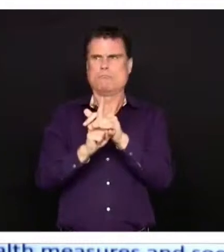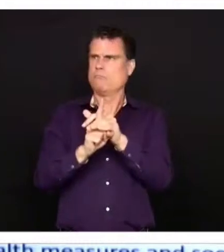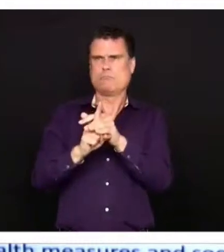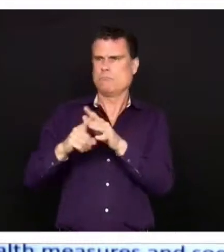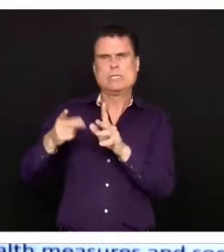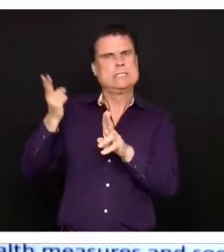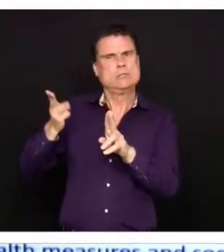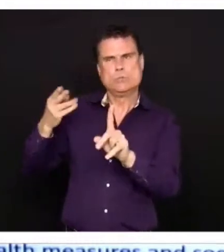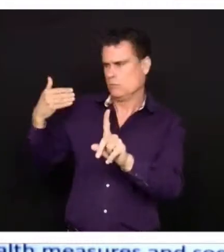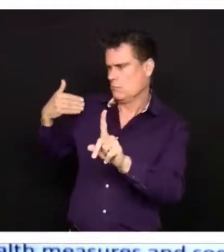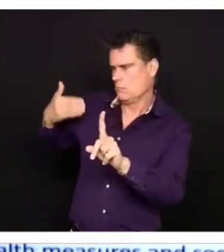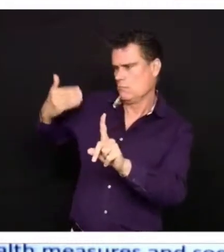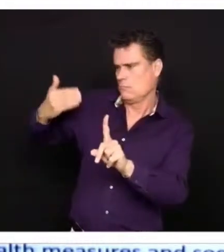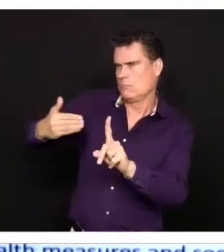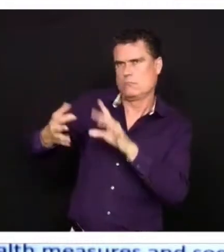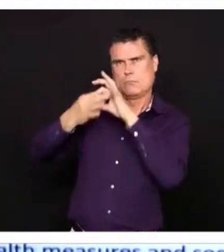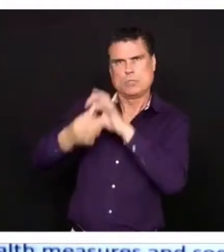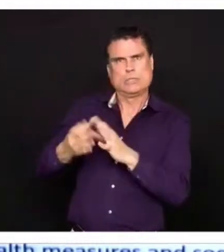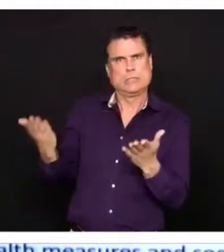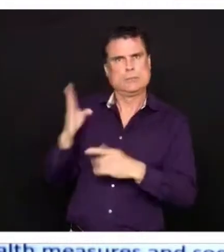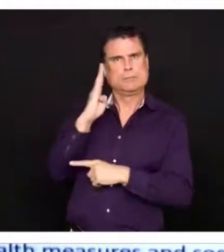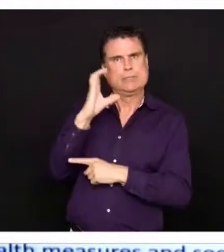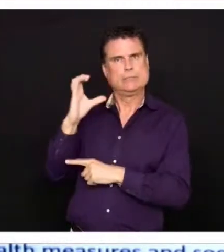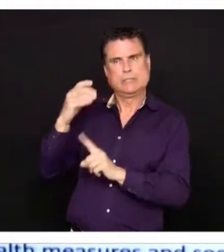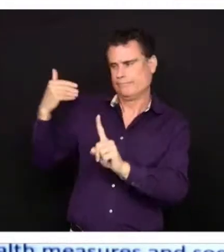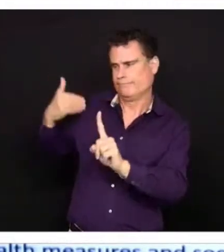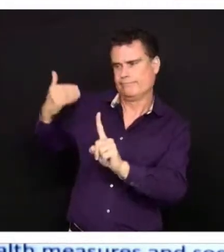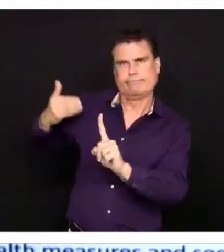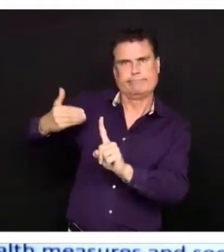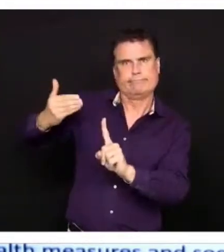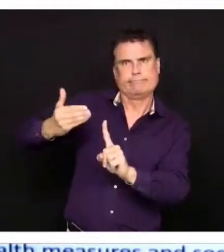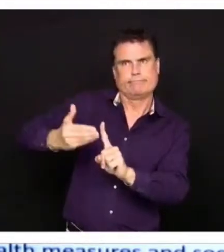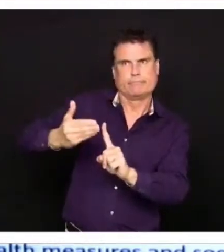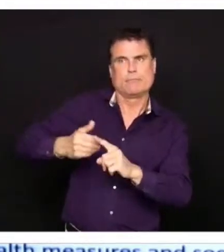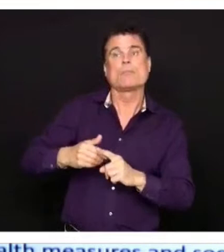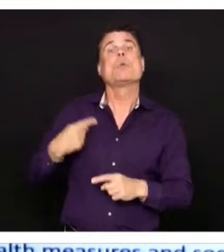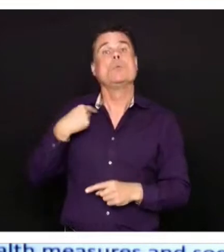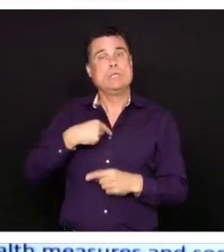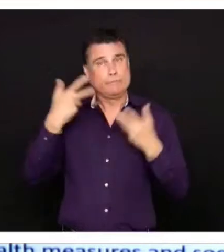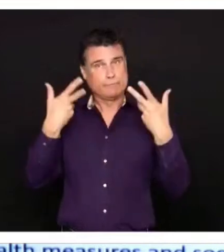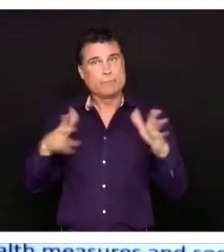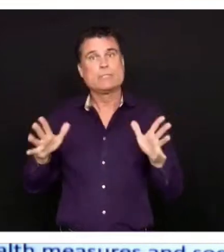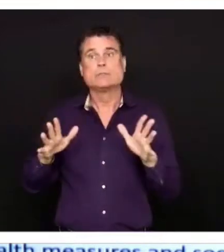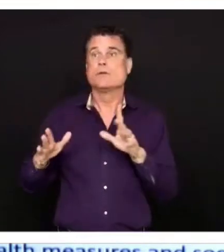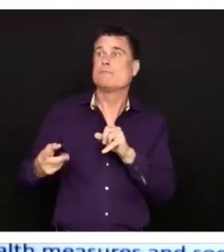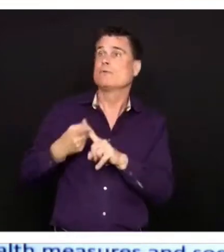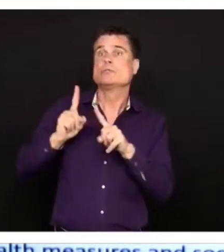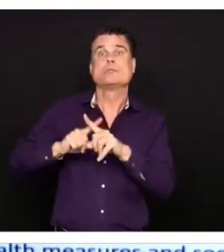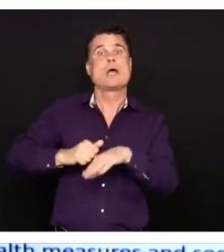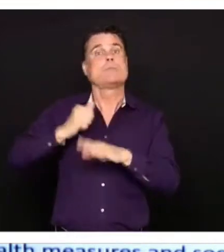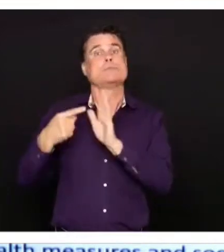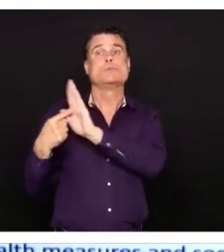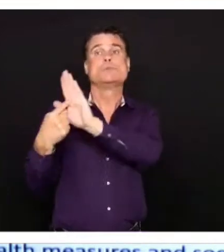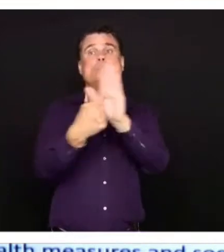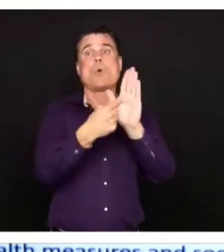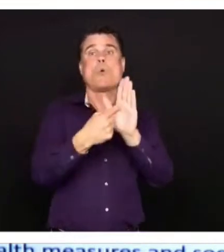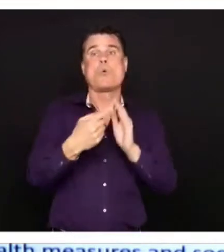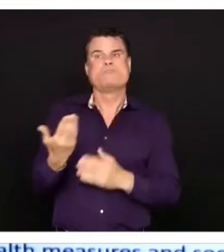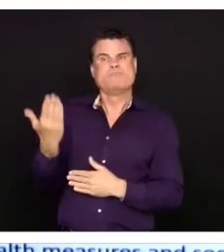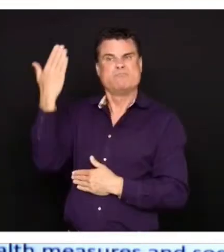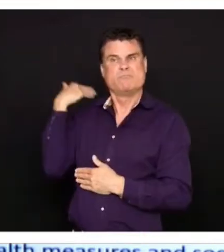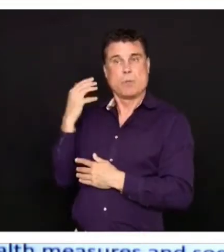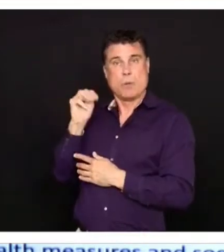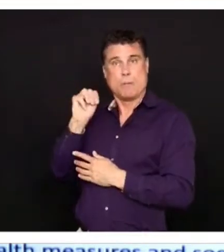27th, and that brings that up to date. That we're going to do that with respect to cases and ICU status, to provide an update on our health system level